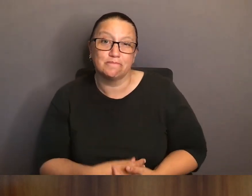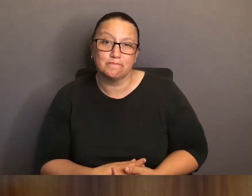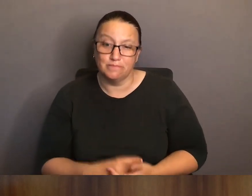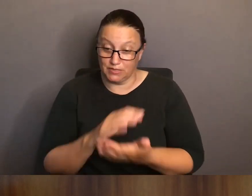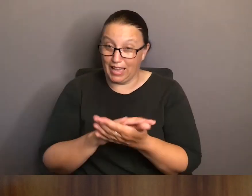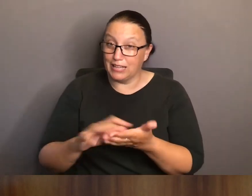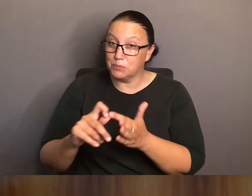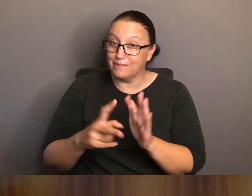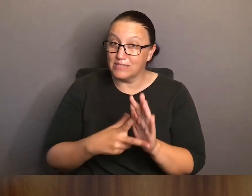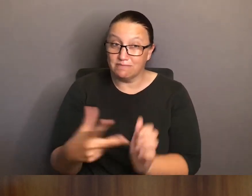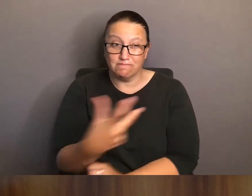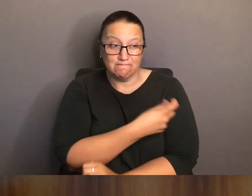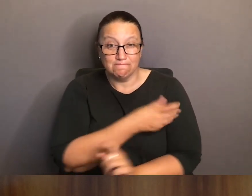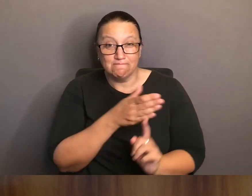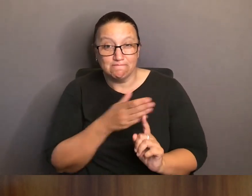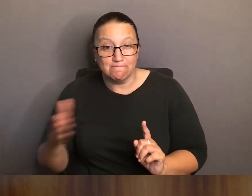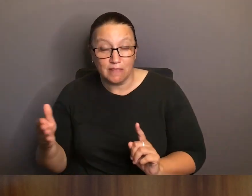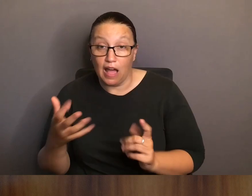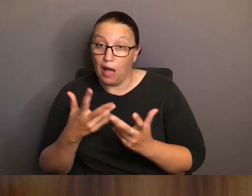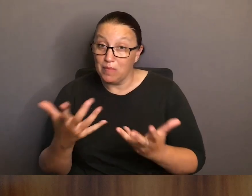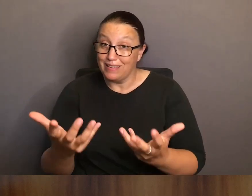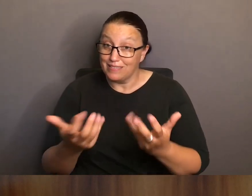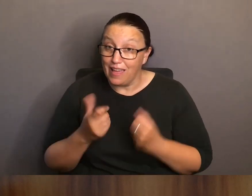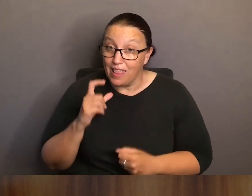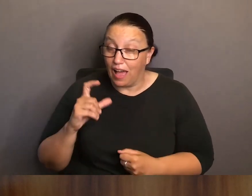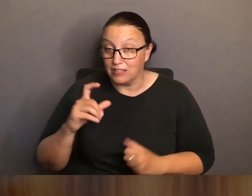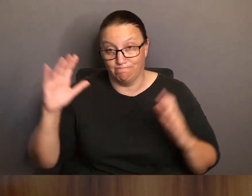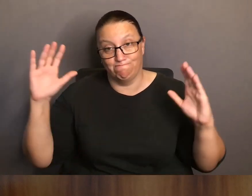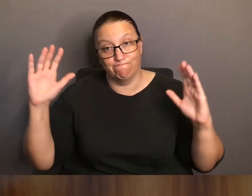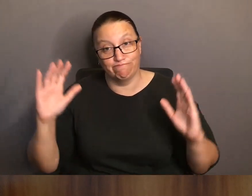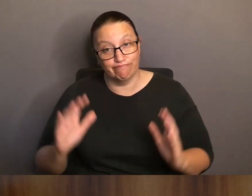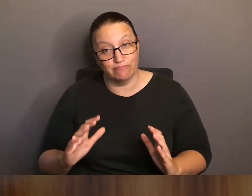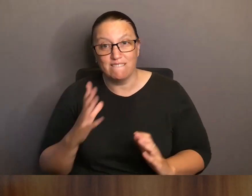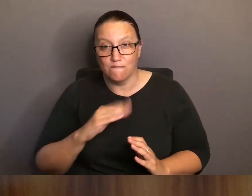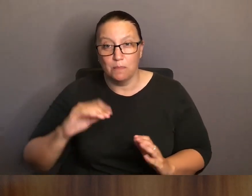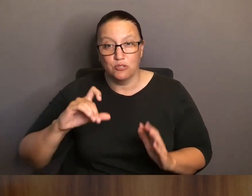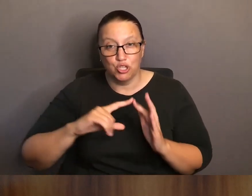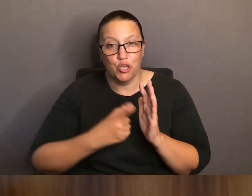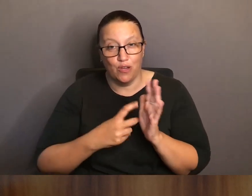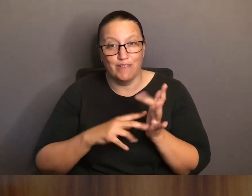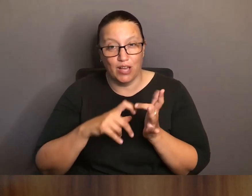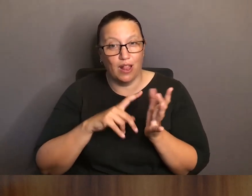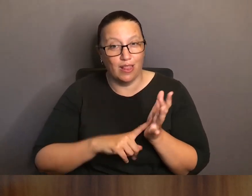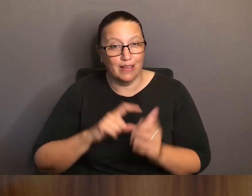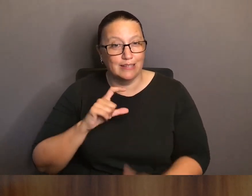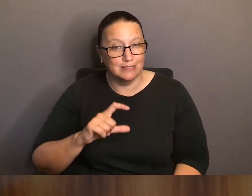was added to the immunisation programme. HPV infection rates for young women has dropped